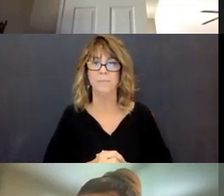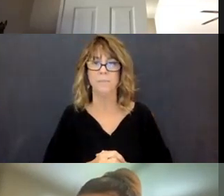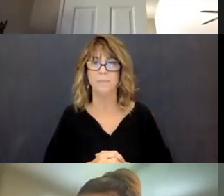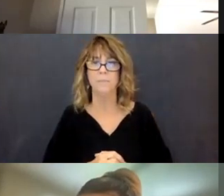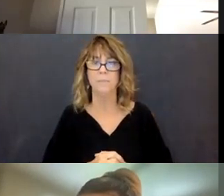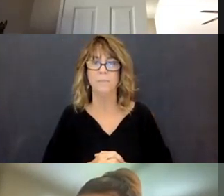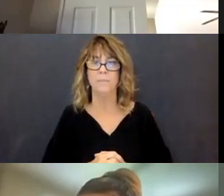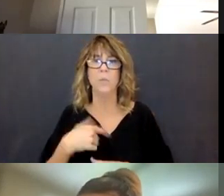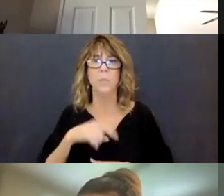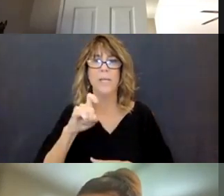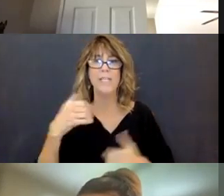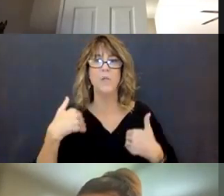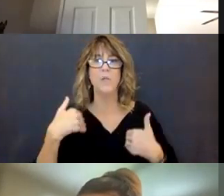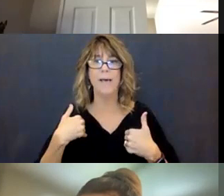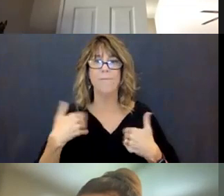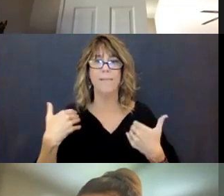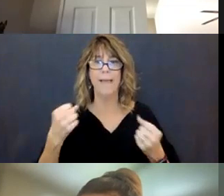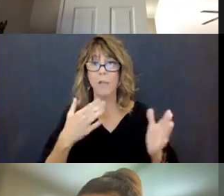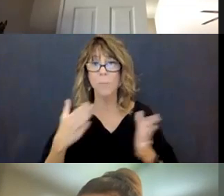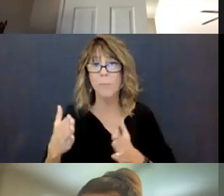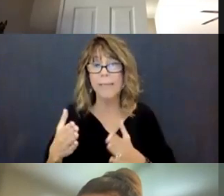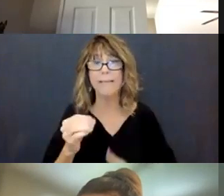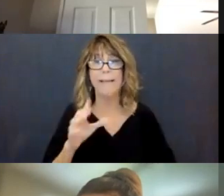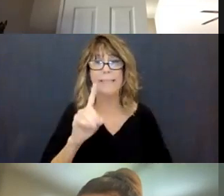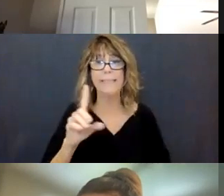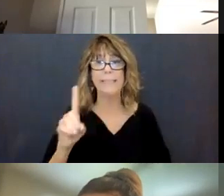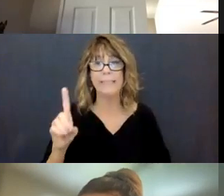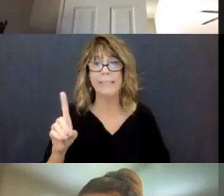with the health plans and DDD, and we want